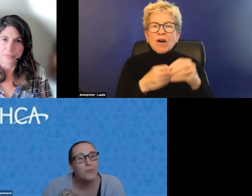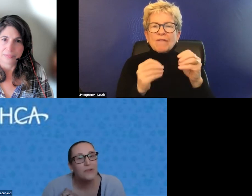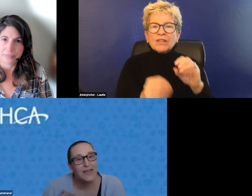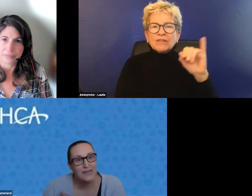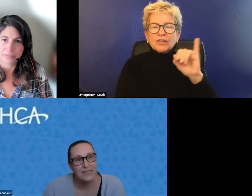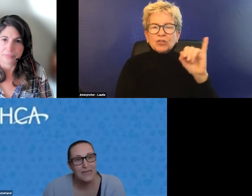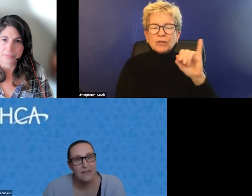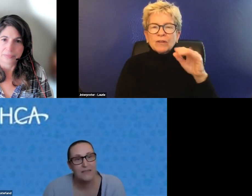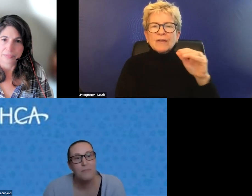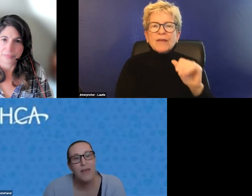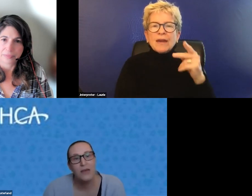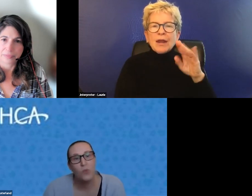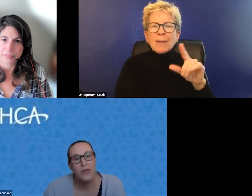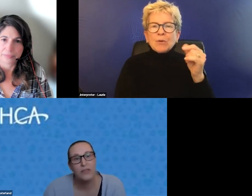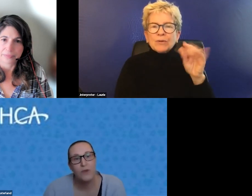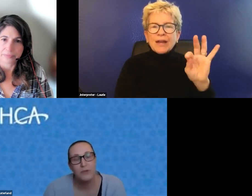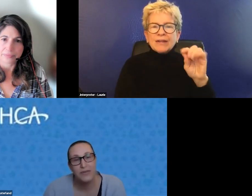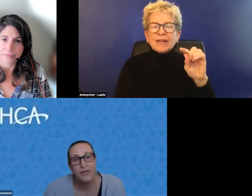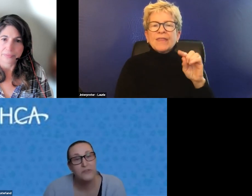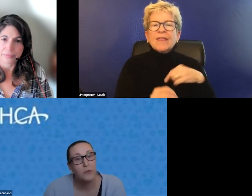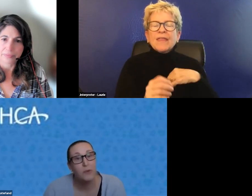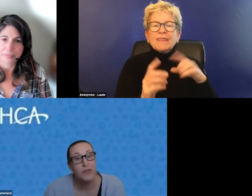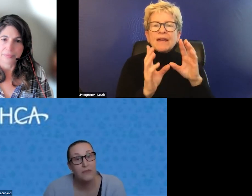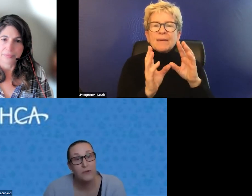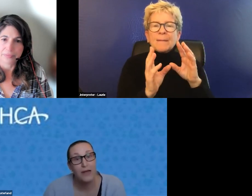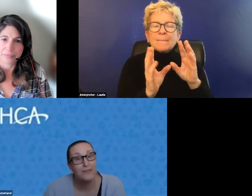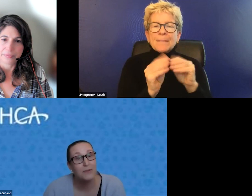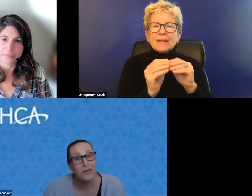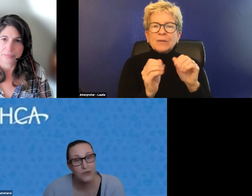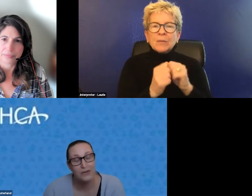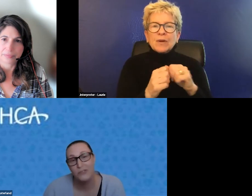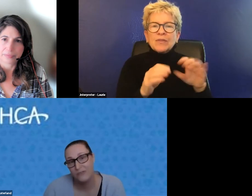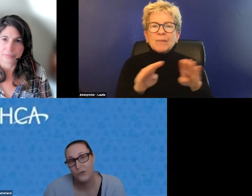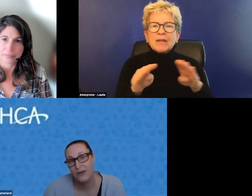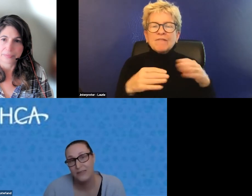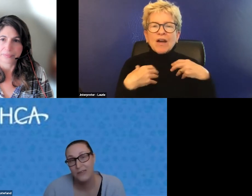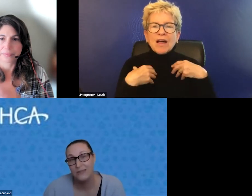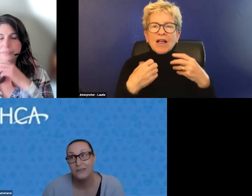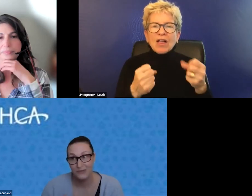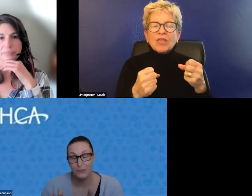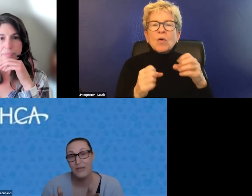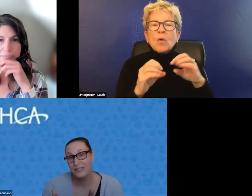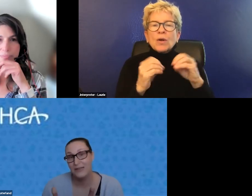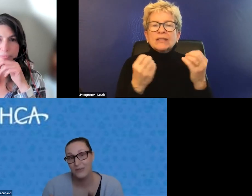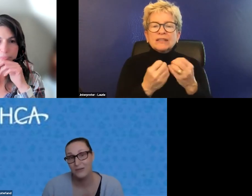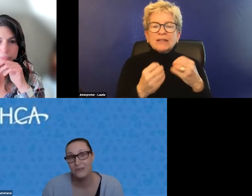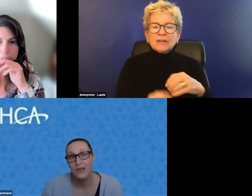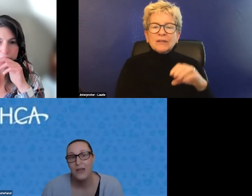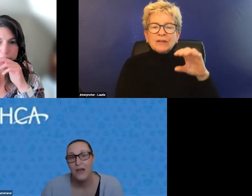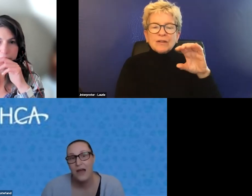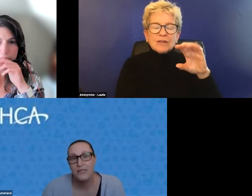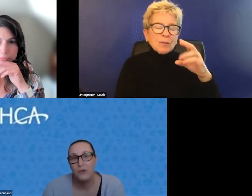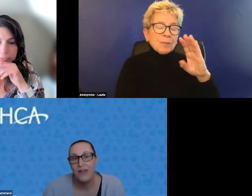On April 19th, they met with representatives from our behavioral health administrative service organizations, those